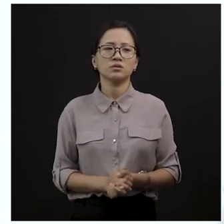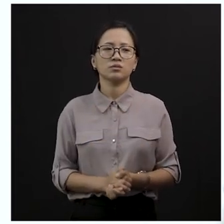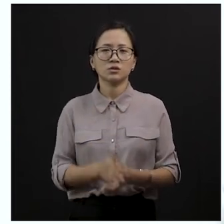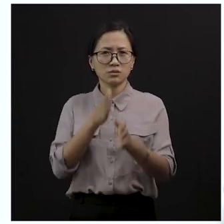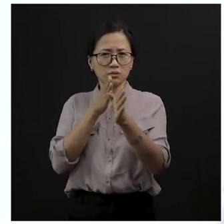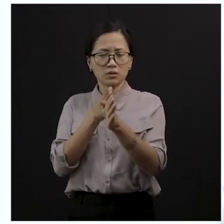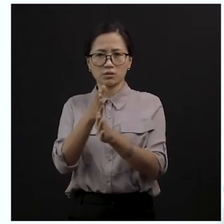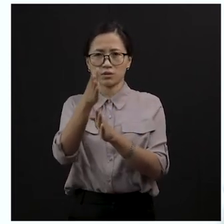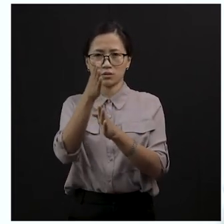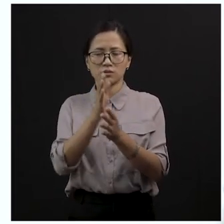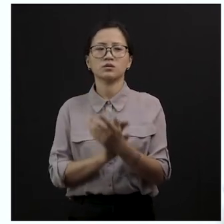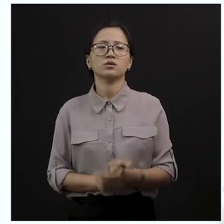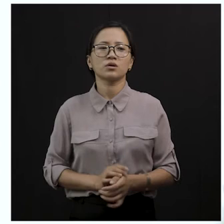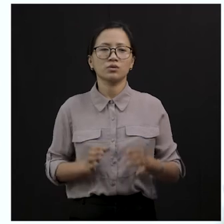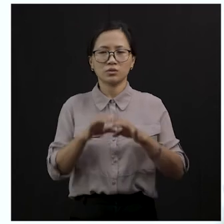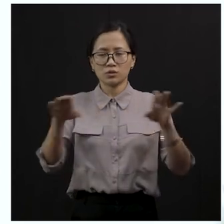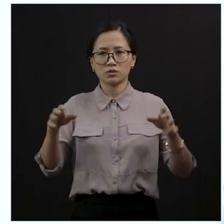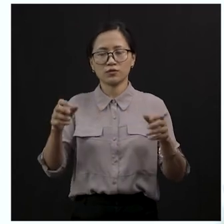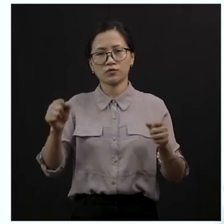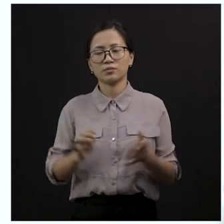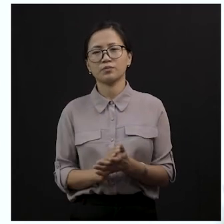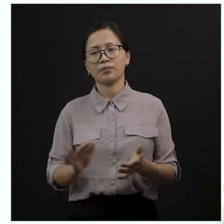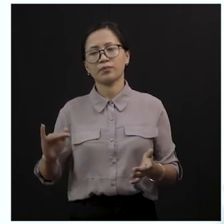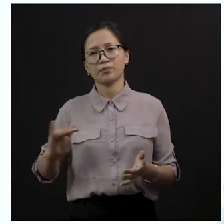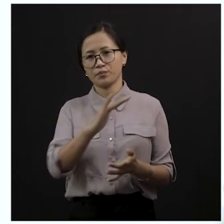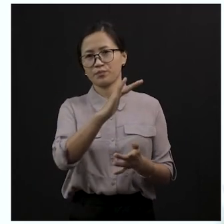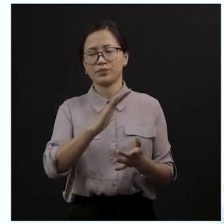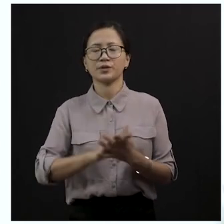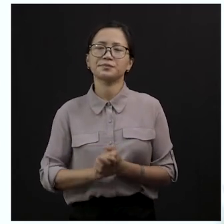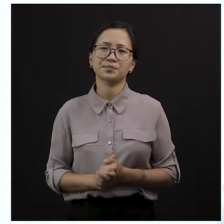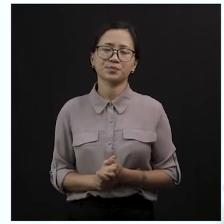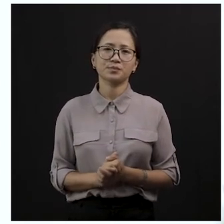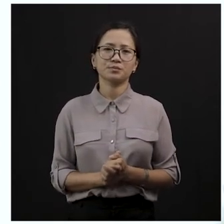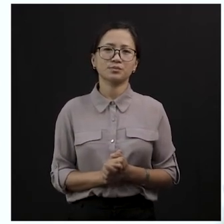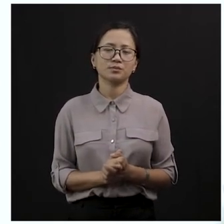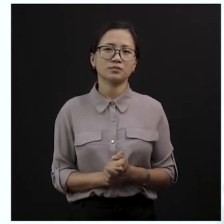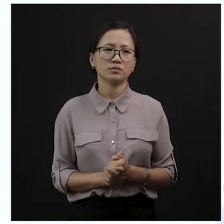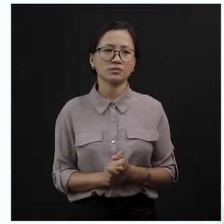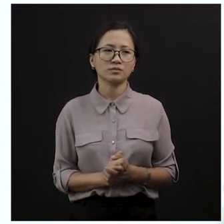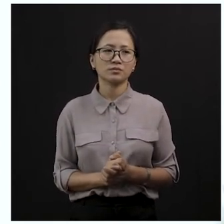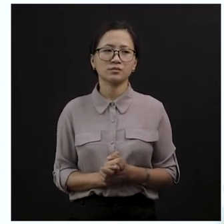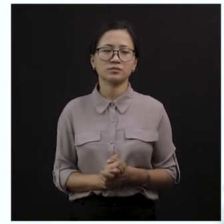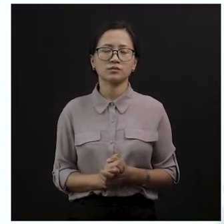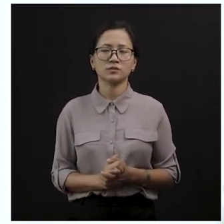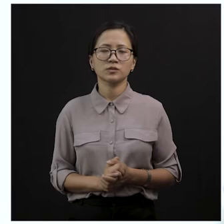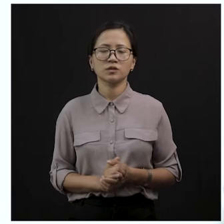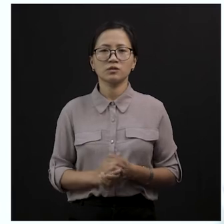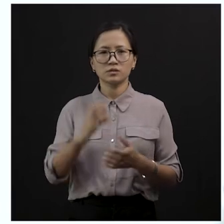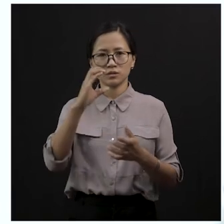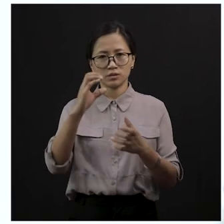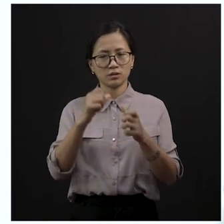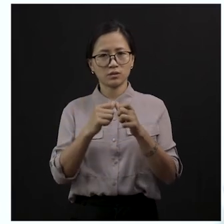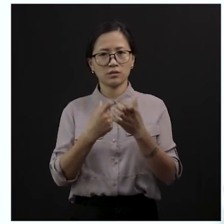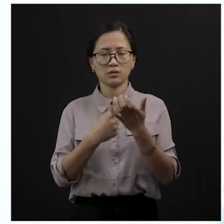S-T-E-E-R, steer. We all know this steer, right? We all have steering wheel in the cars, right? That is known as steer. Now next is